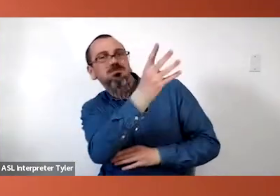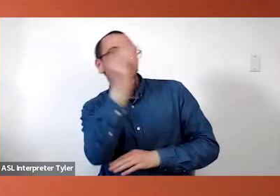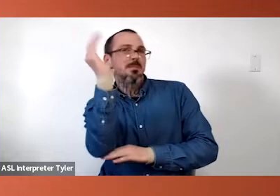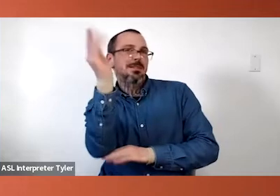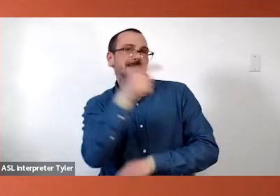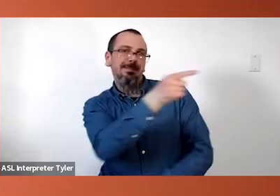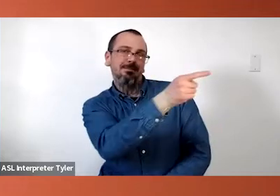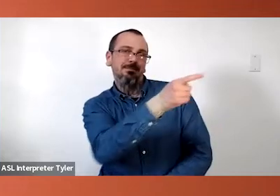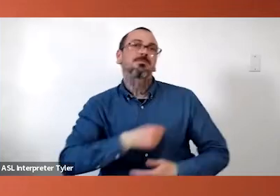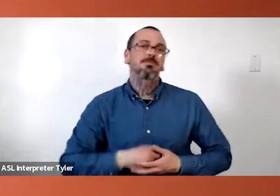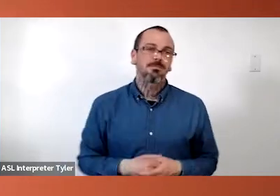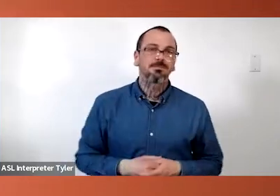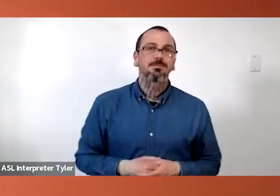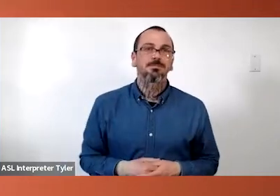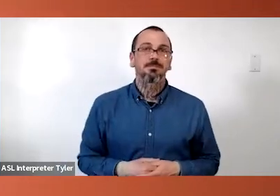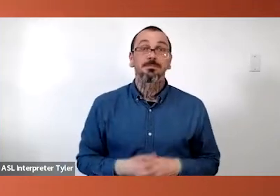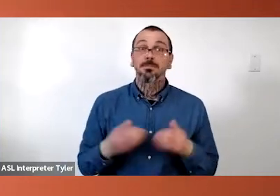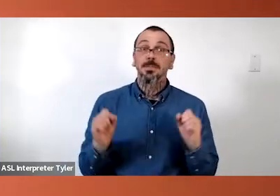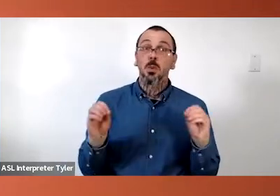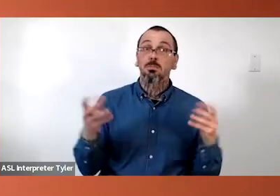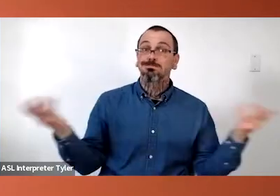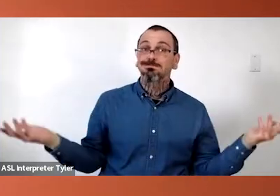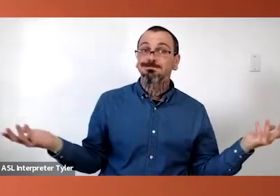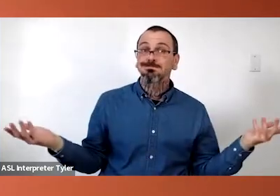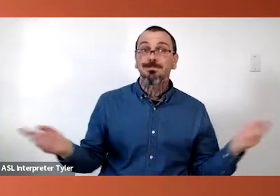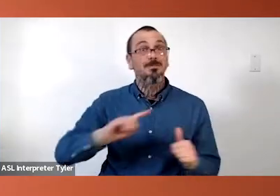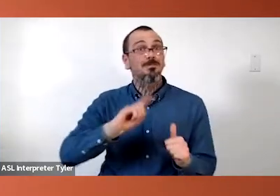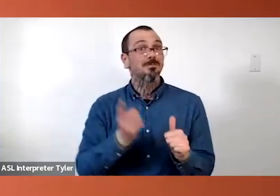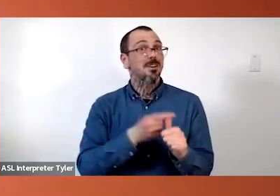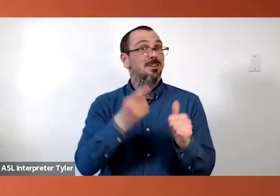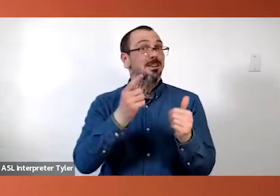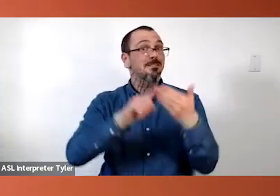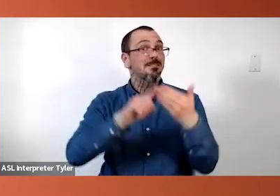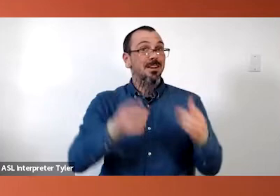So we will now have our first investigator present their work.